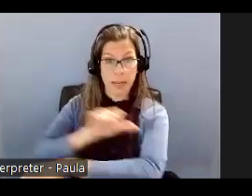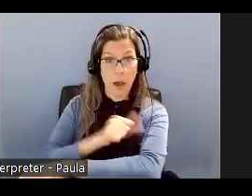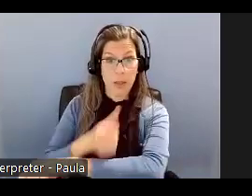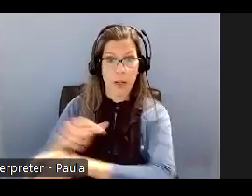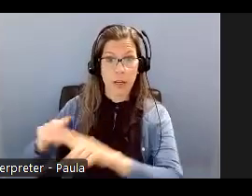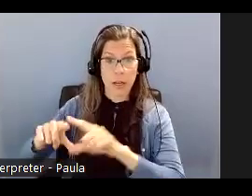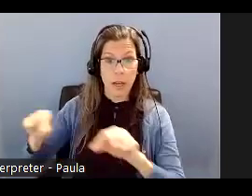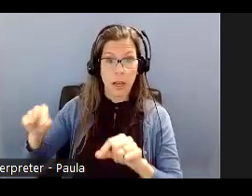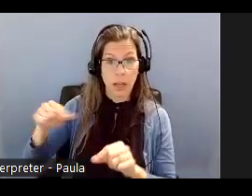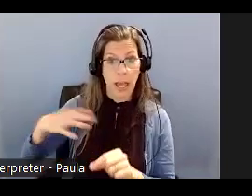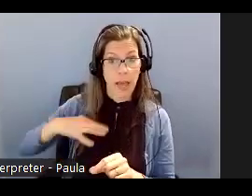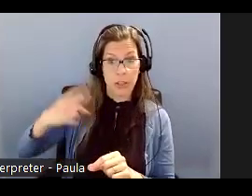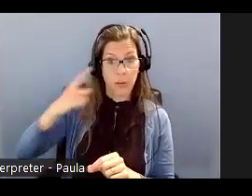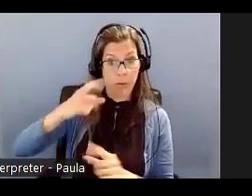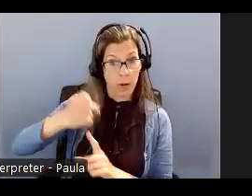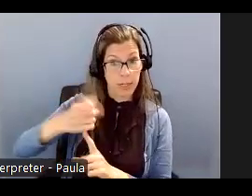expansion program?